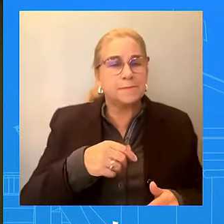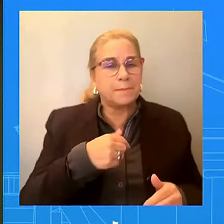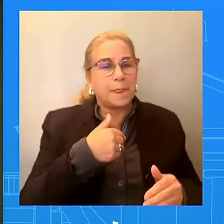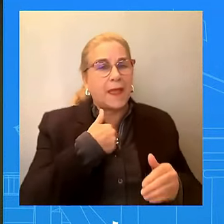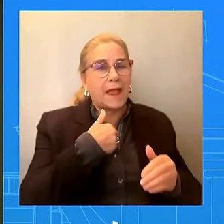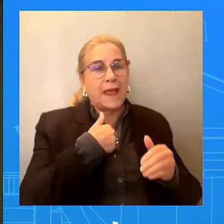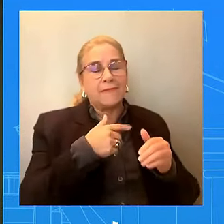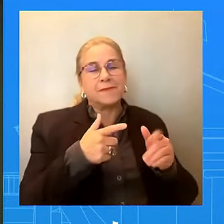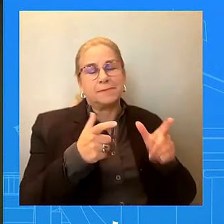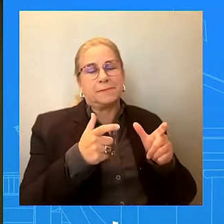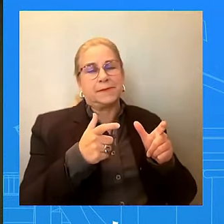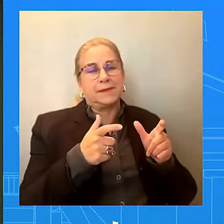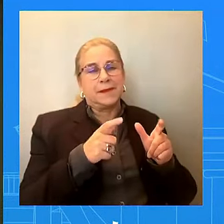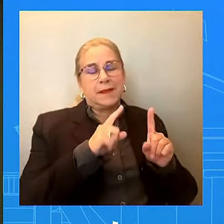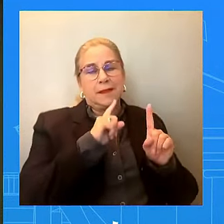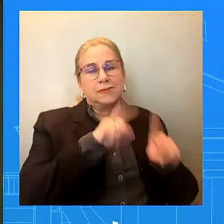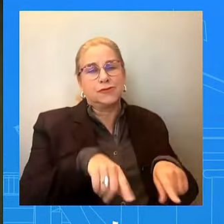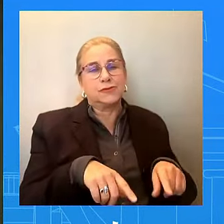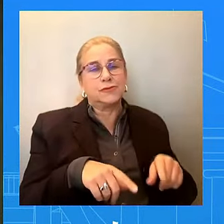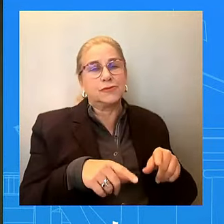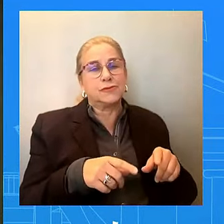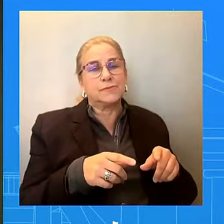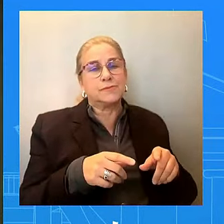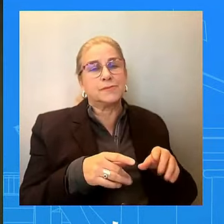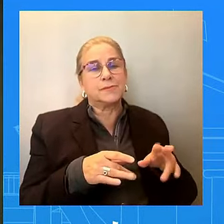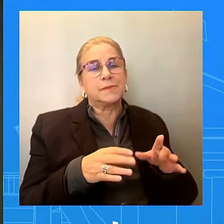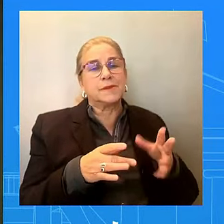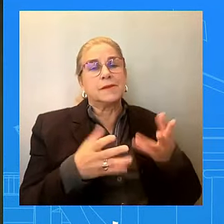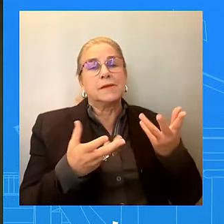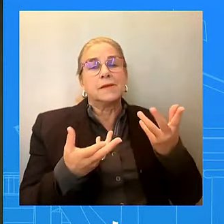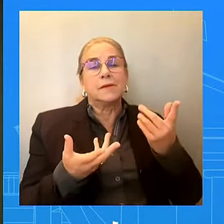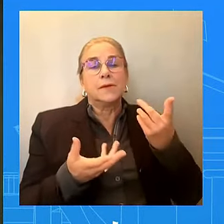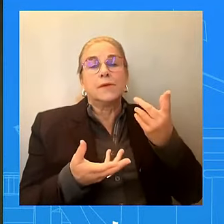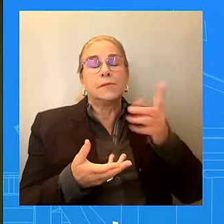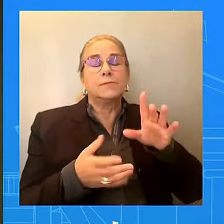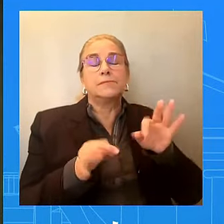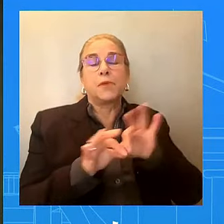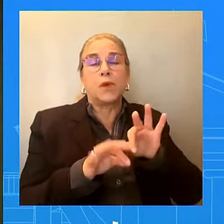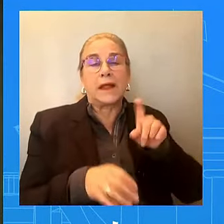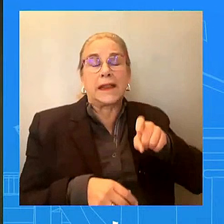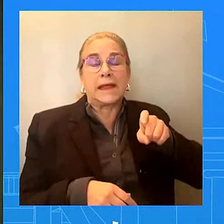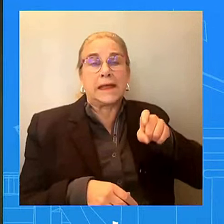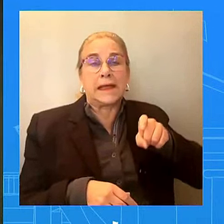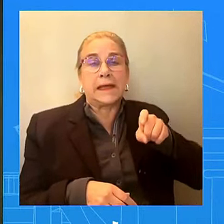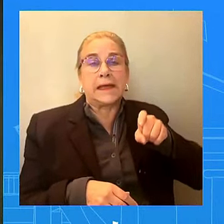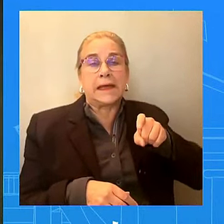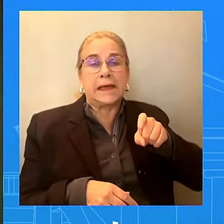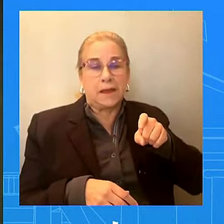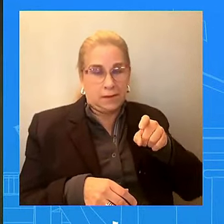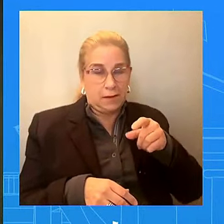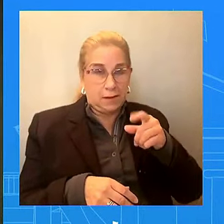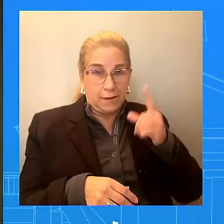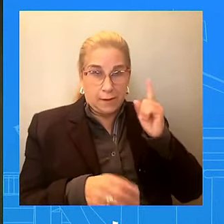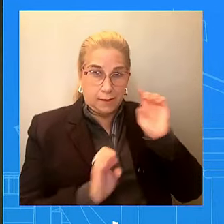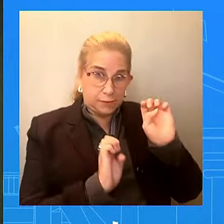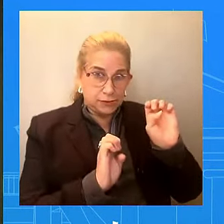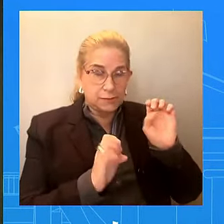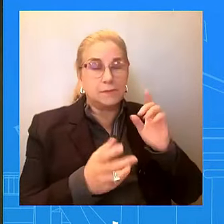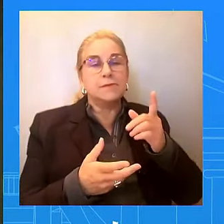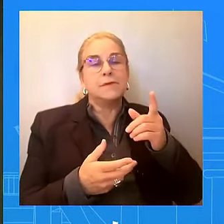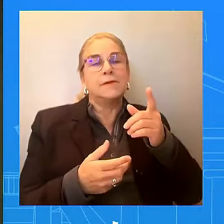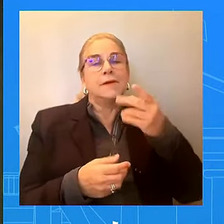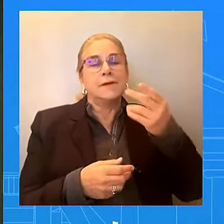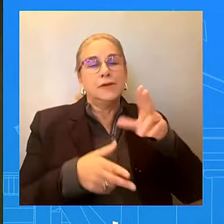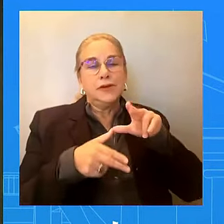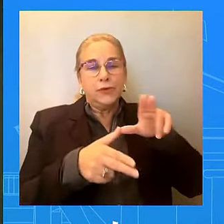arising from Hurricane Helene, Hurricane Milton, and the tornadoes associated with it. When